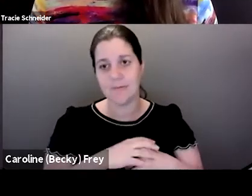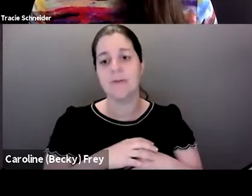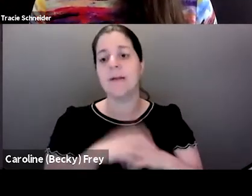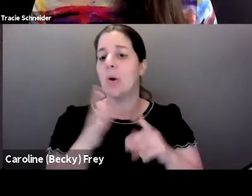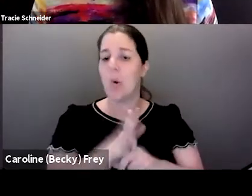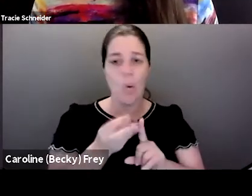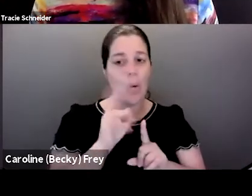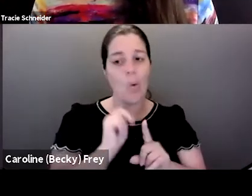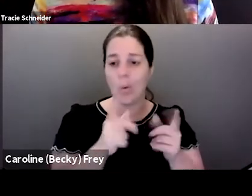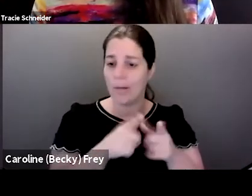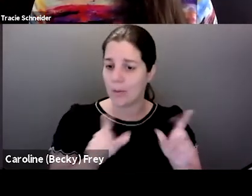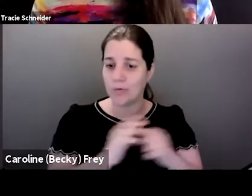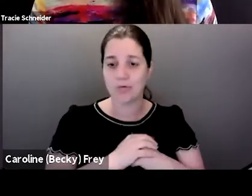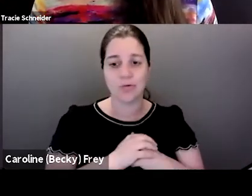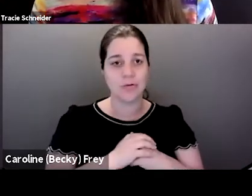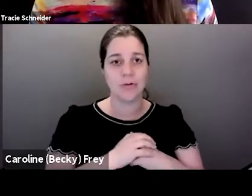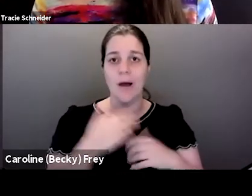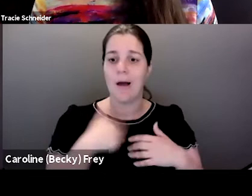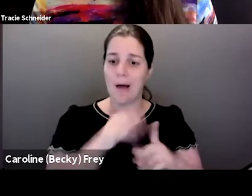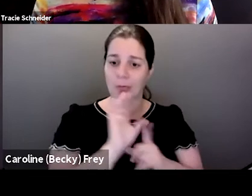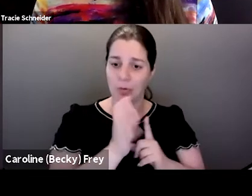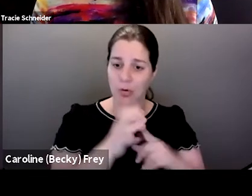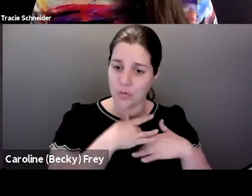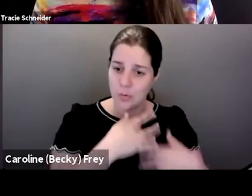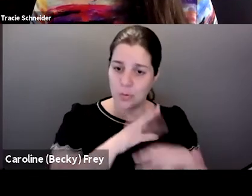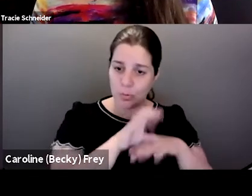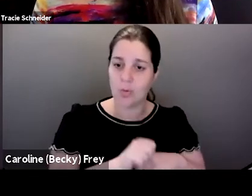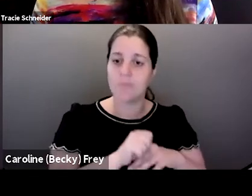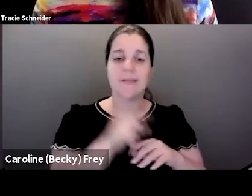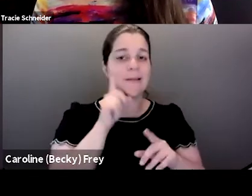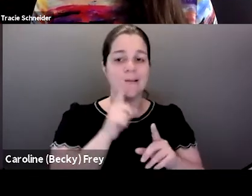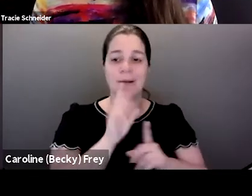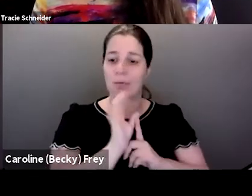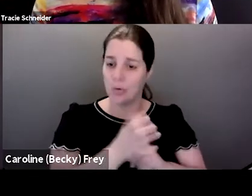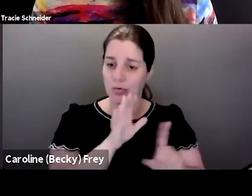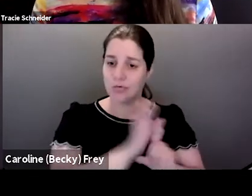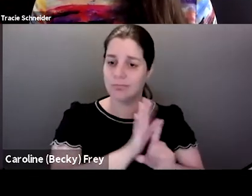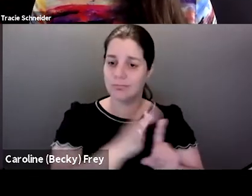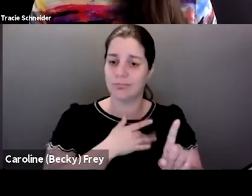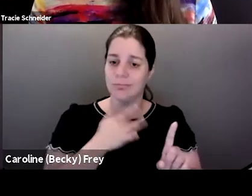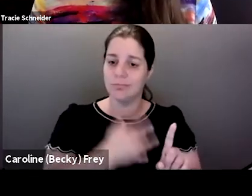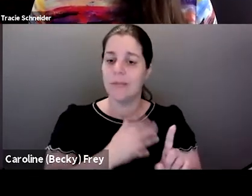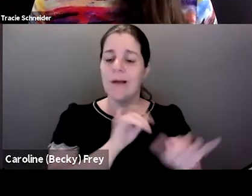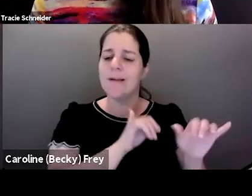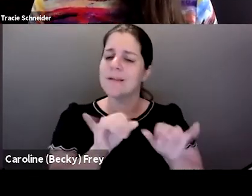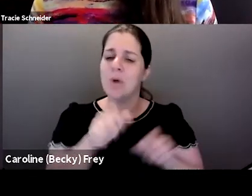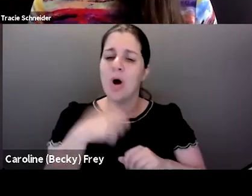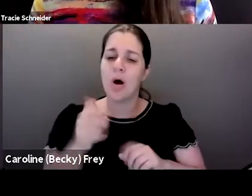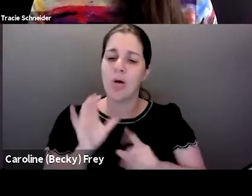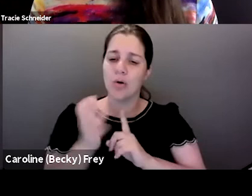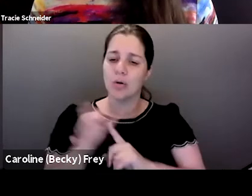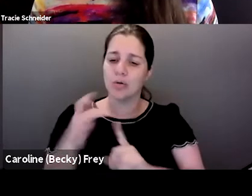language. There are cultural norms in deaf culture, just like there are in other cultures as